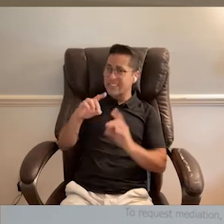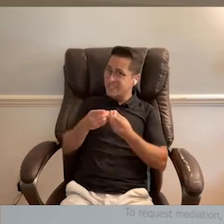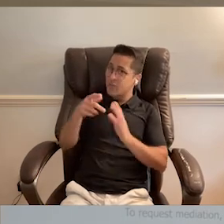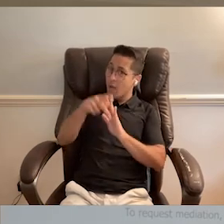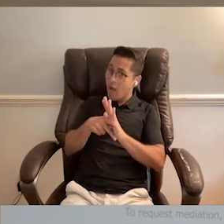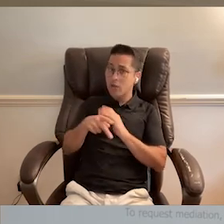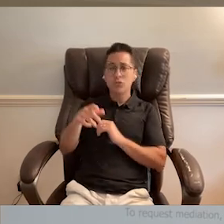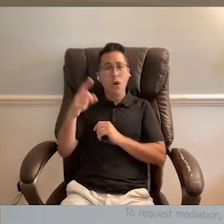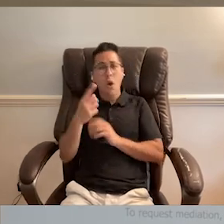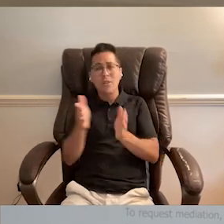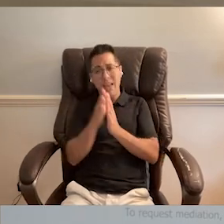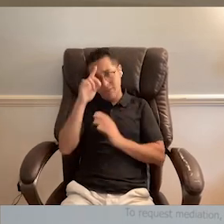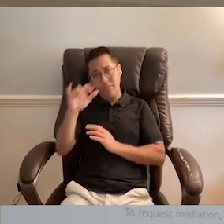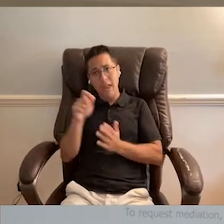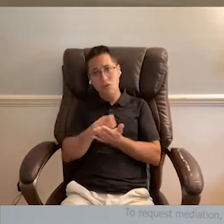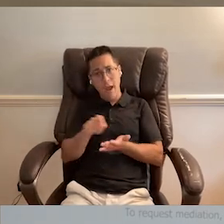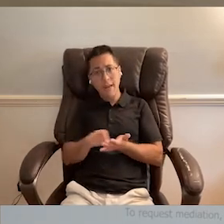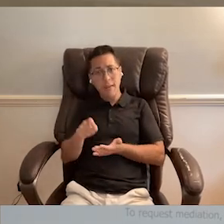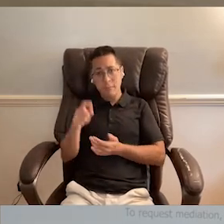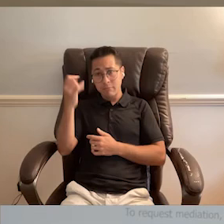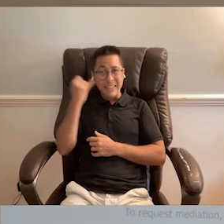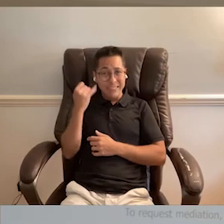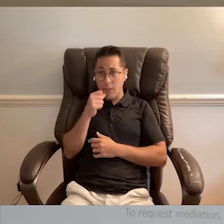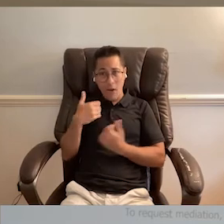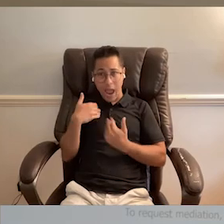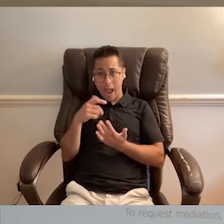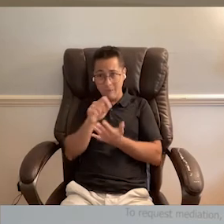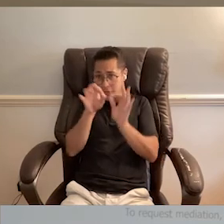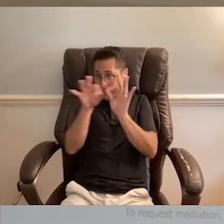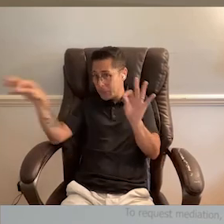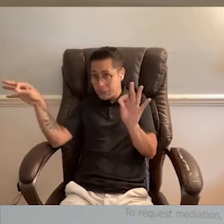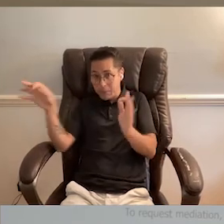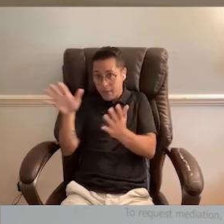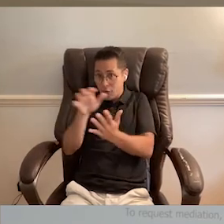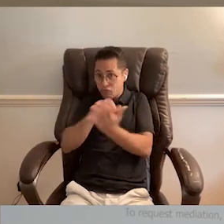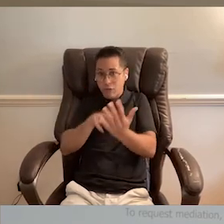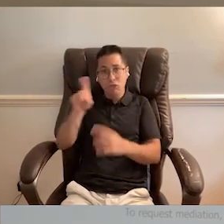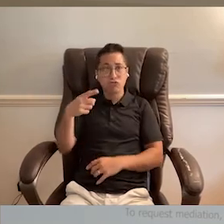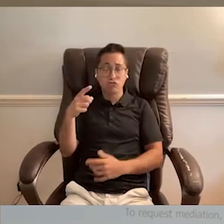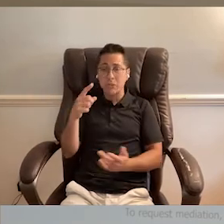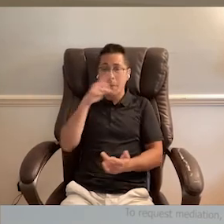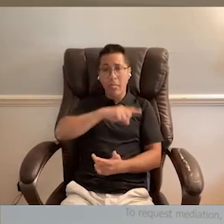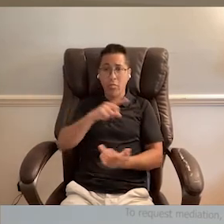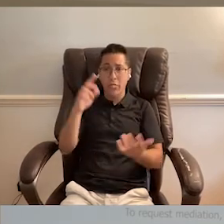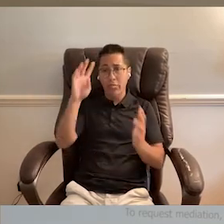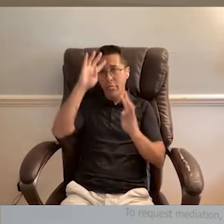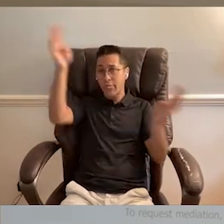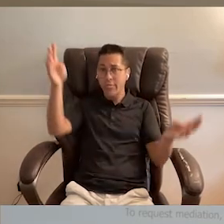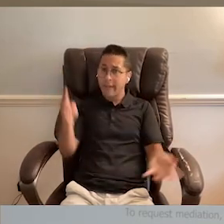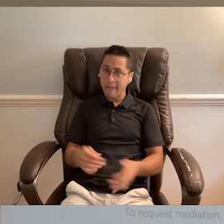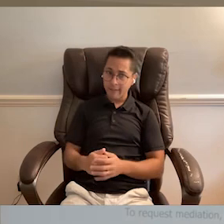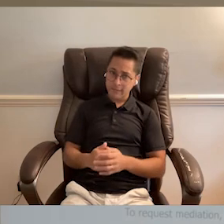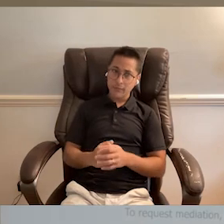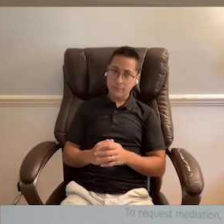writing. Because if they don't have it in writing, then it's just out there, it's a myth, it's best, you know, it's, I don't even want to say